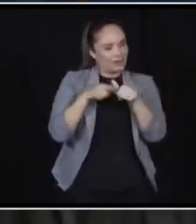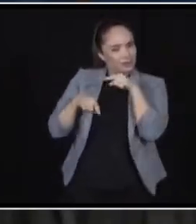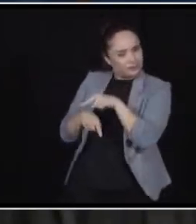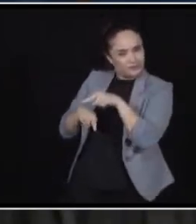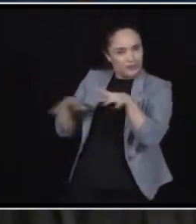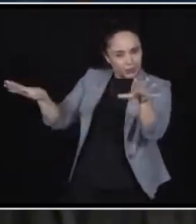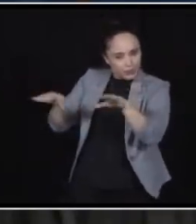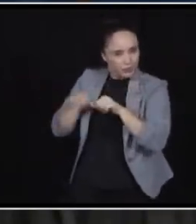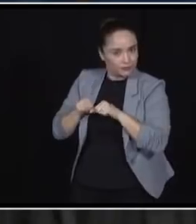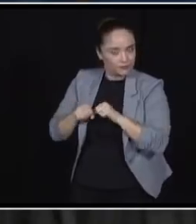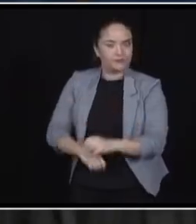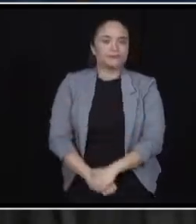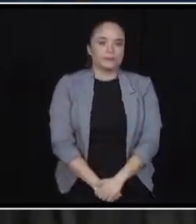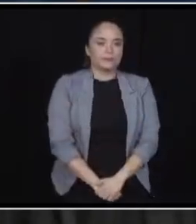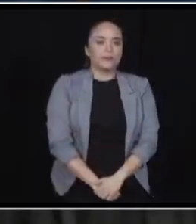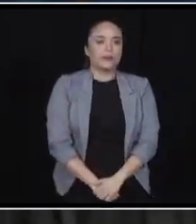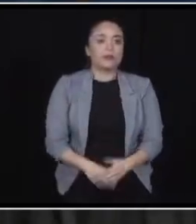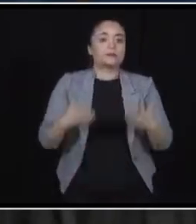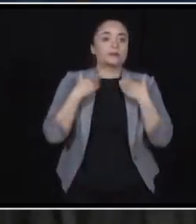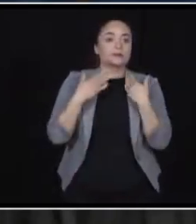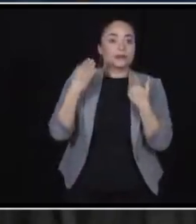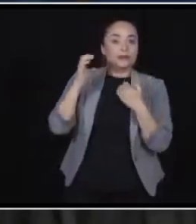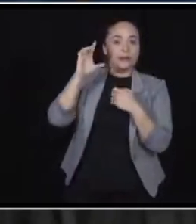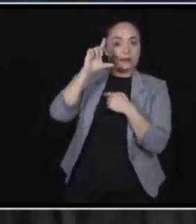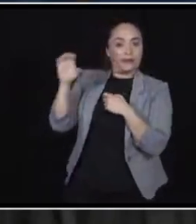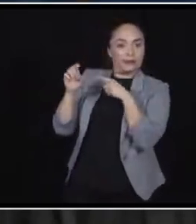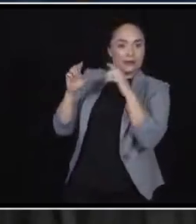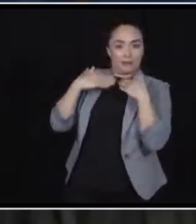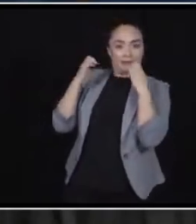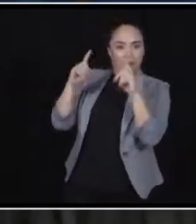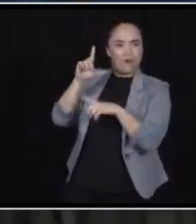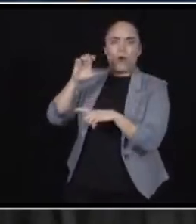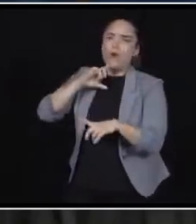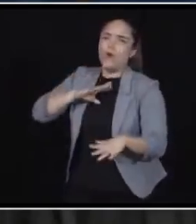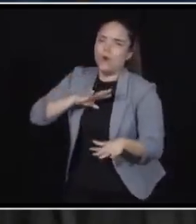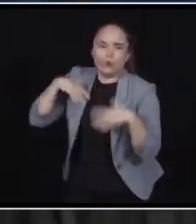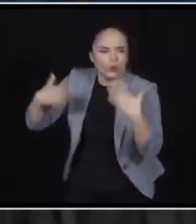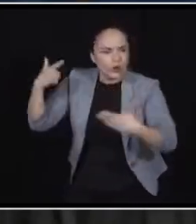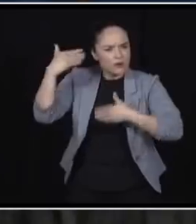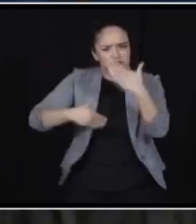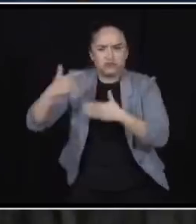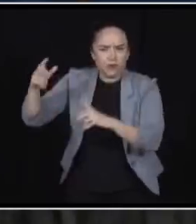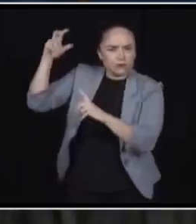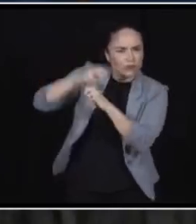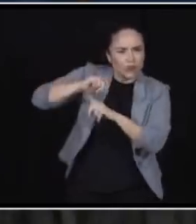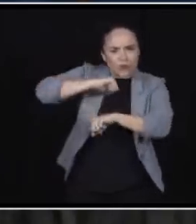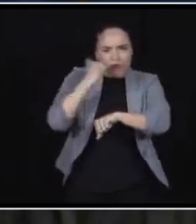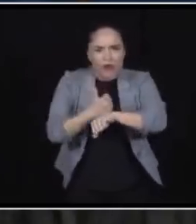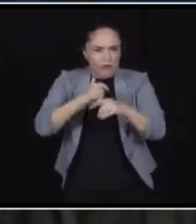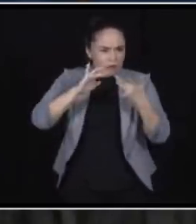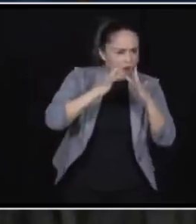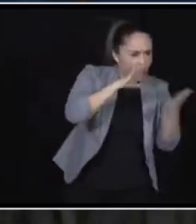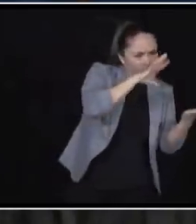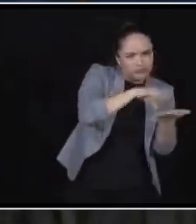incredible job of getting our online learning system up and running. Thanks to this online learning system, we can